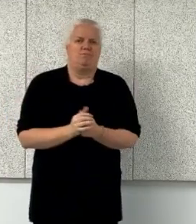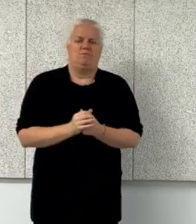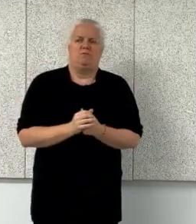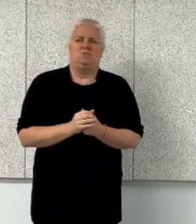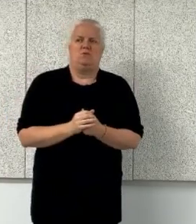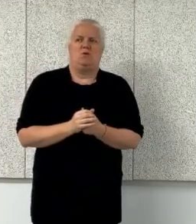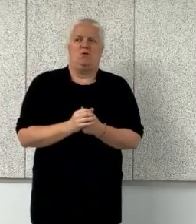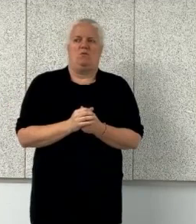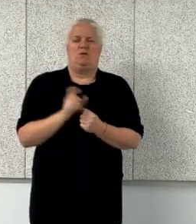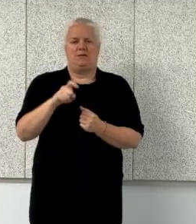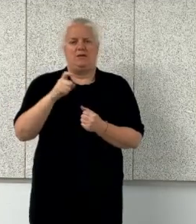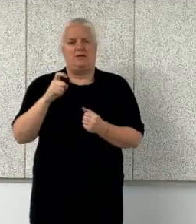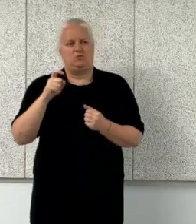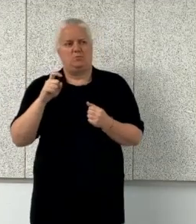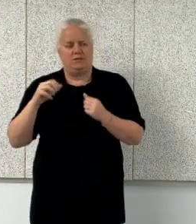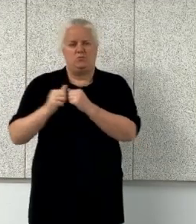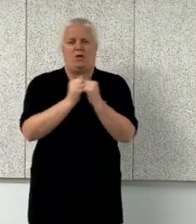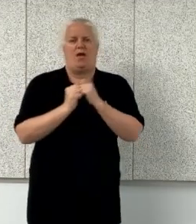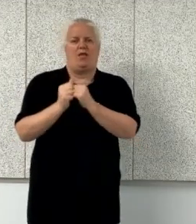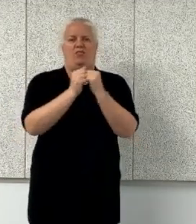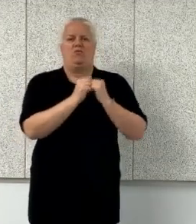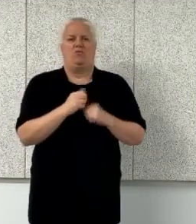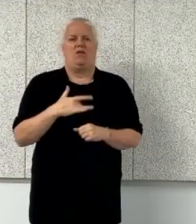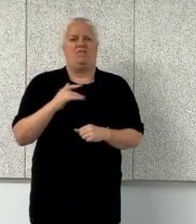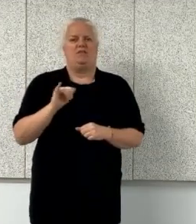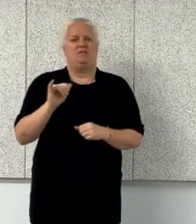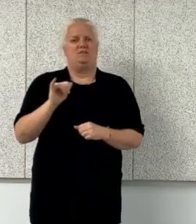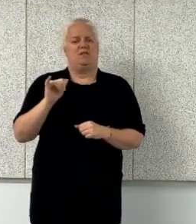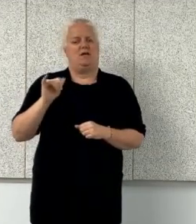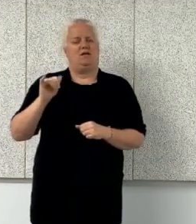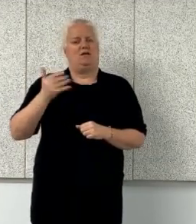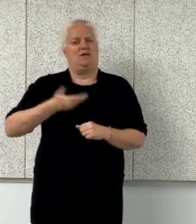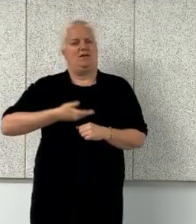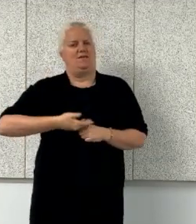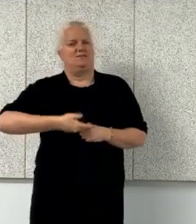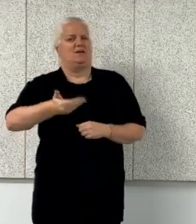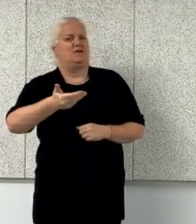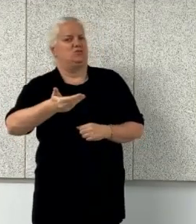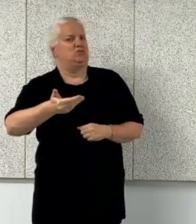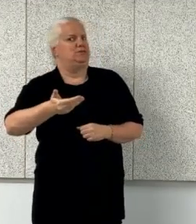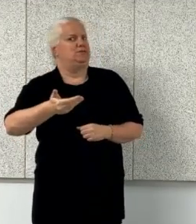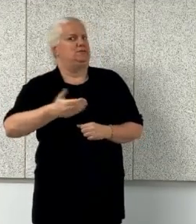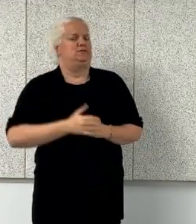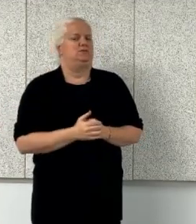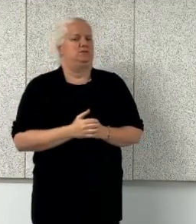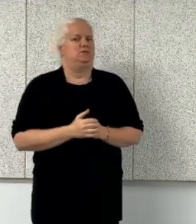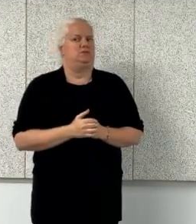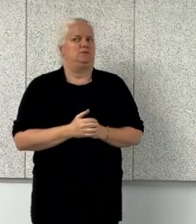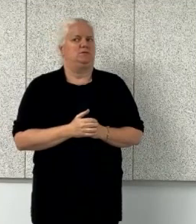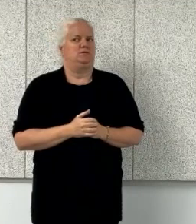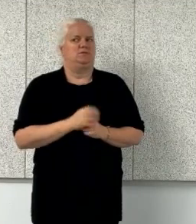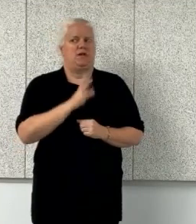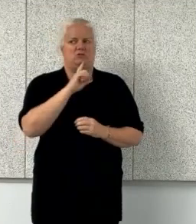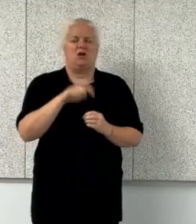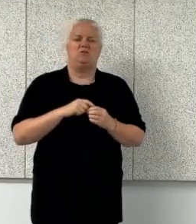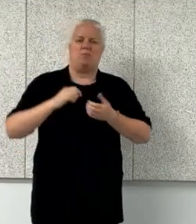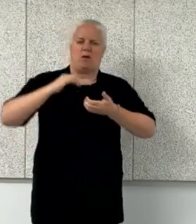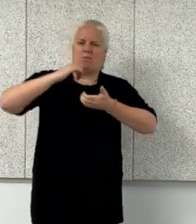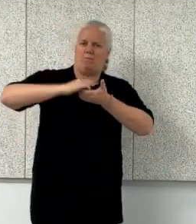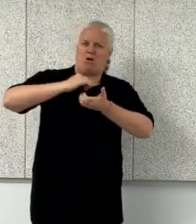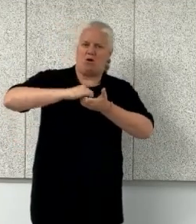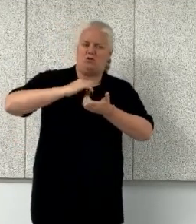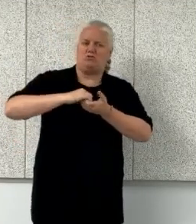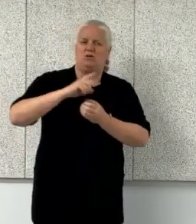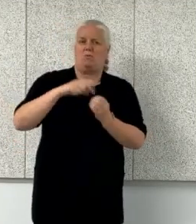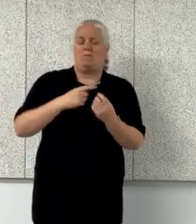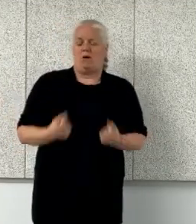like the invitation, I guess, in this moment is to, I talked about it before, partnership and through the lens of like expense